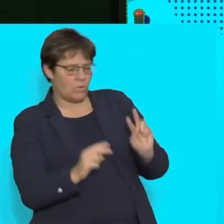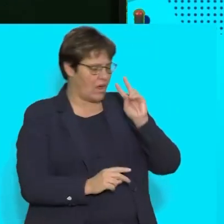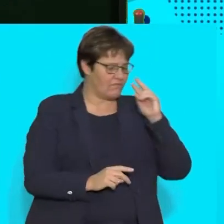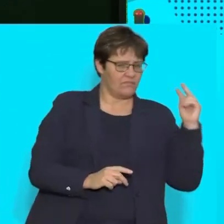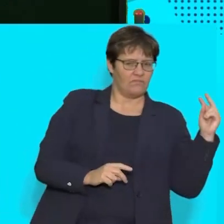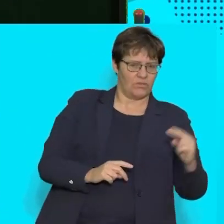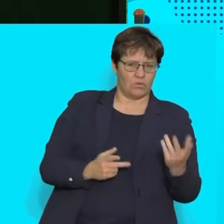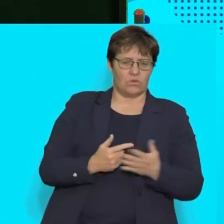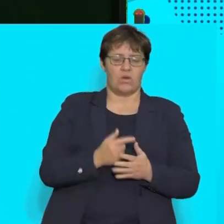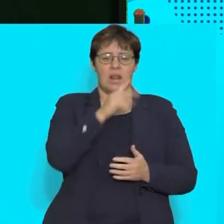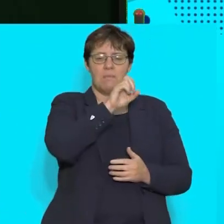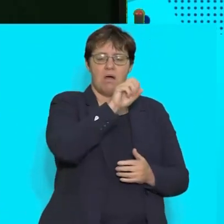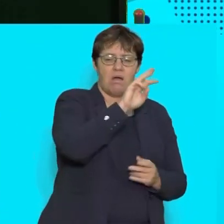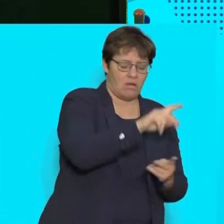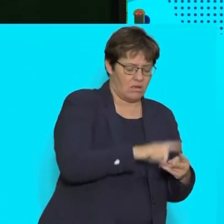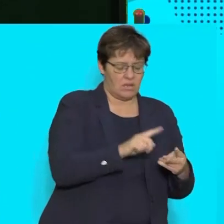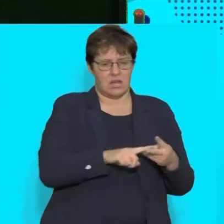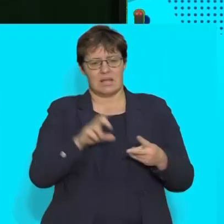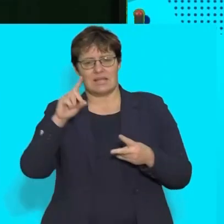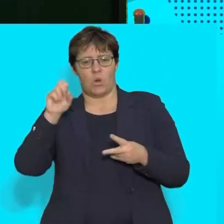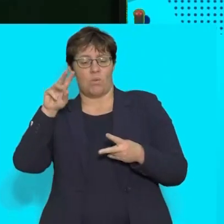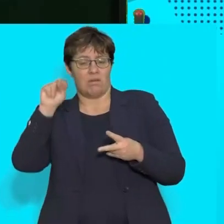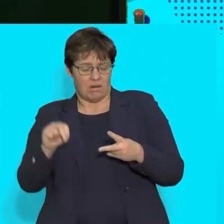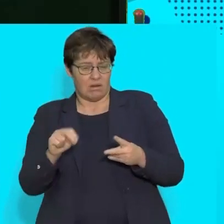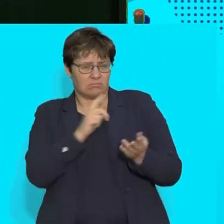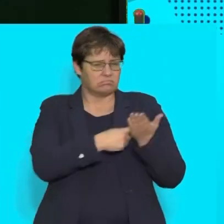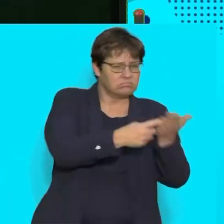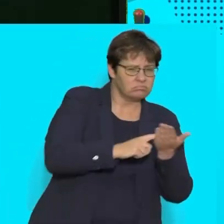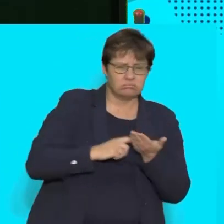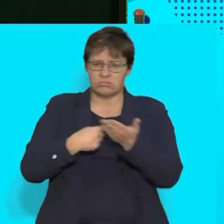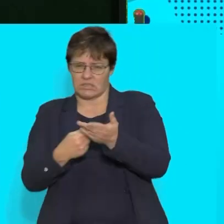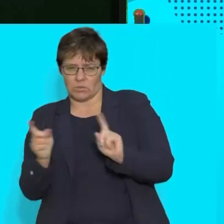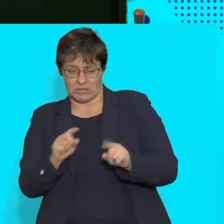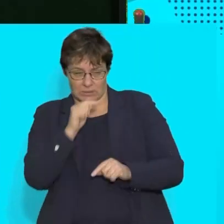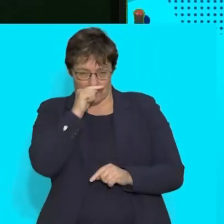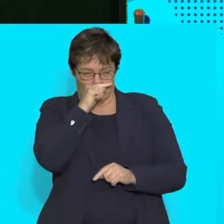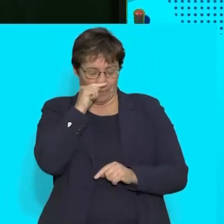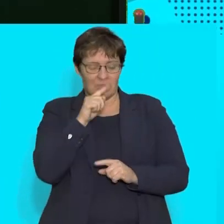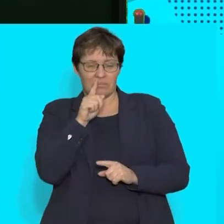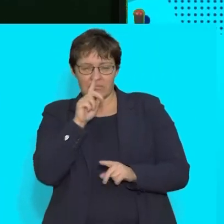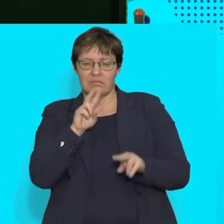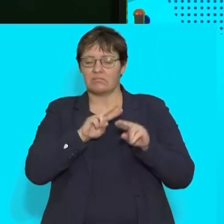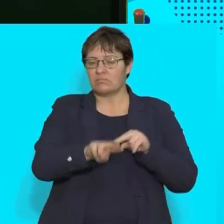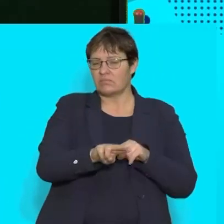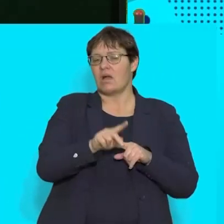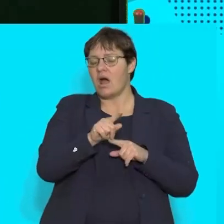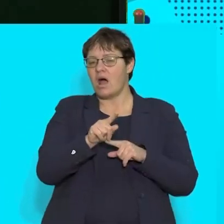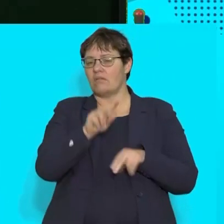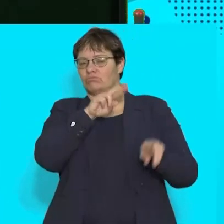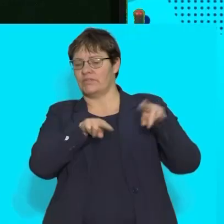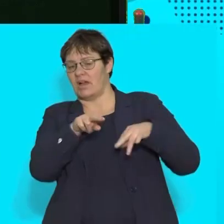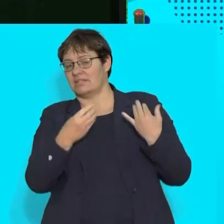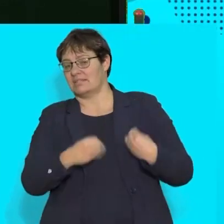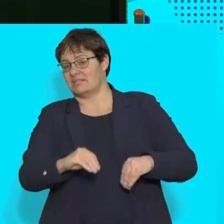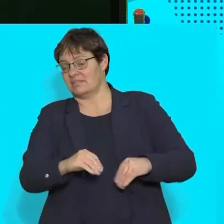views that individuals like Lamarck and Darwin had spoken about. So let's try and unpack all of that in our